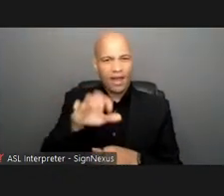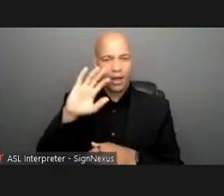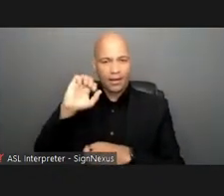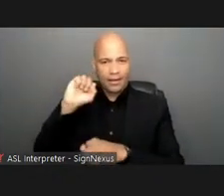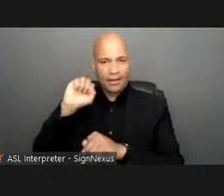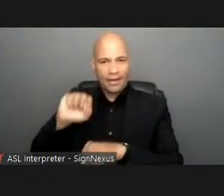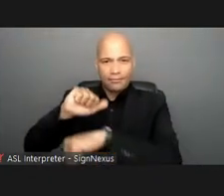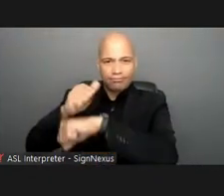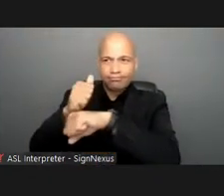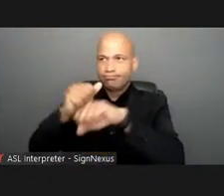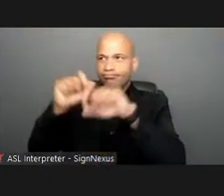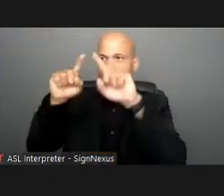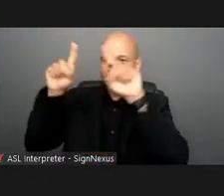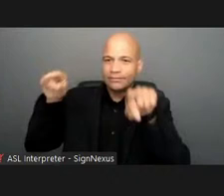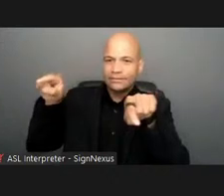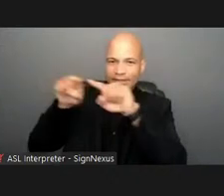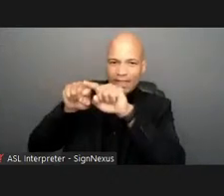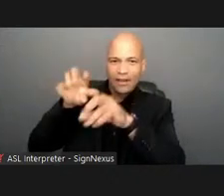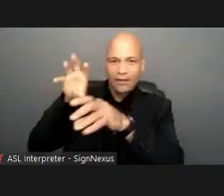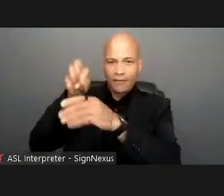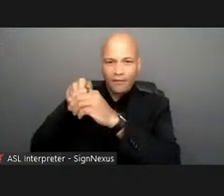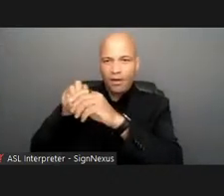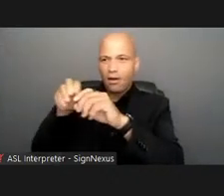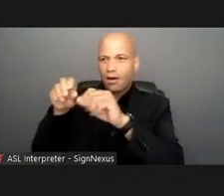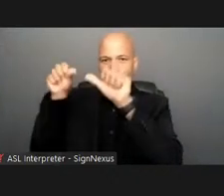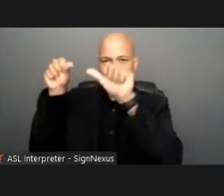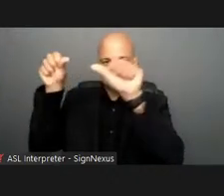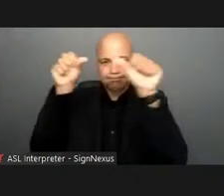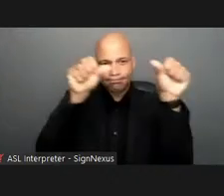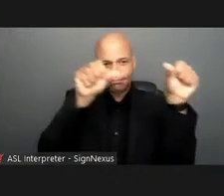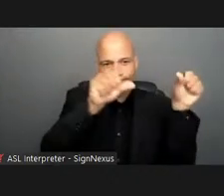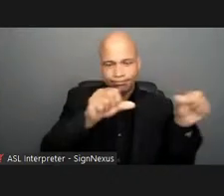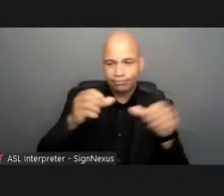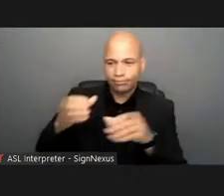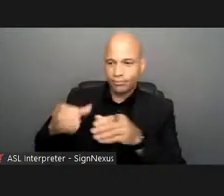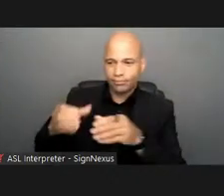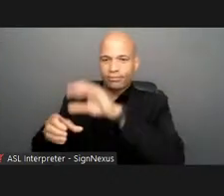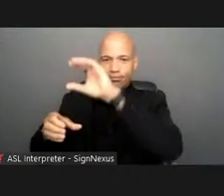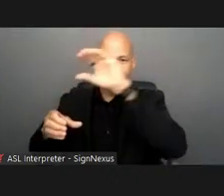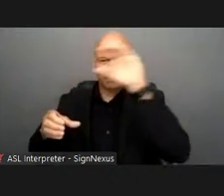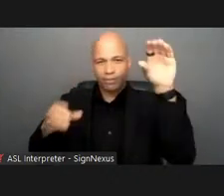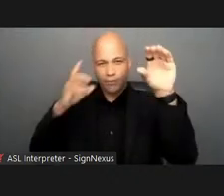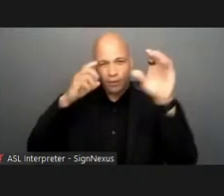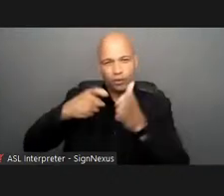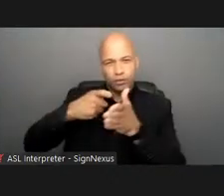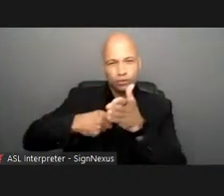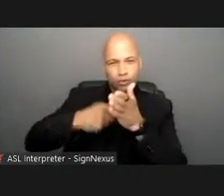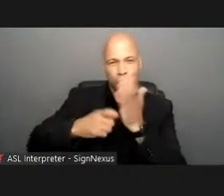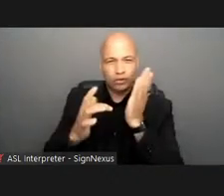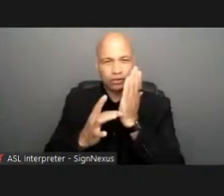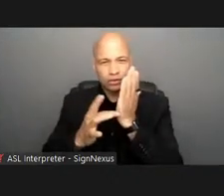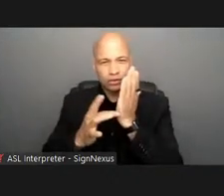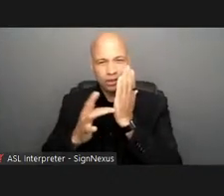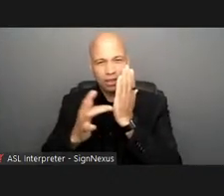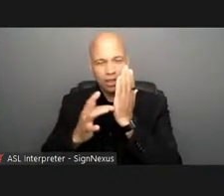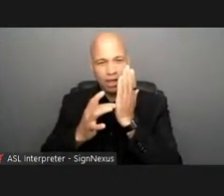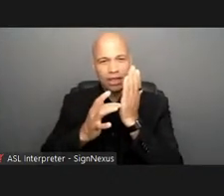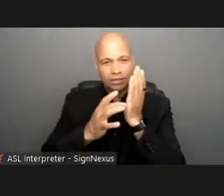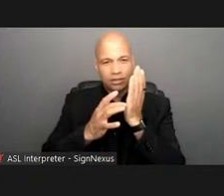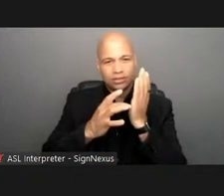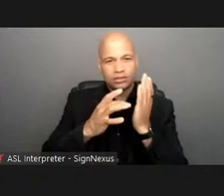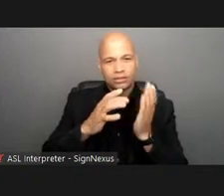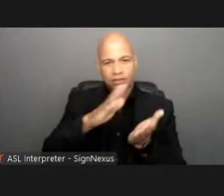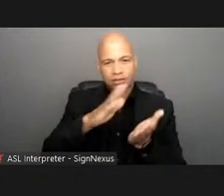and on these properties signage and four replacement polls with tolling technology would be installed in Central Park